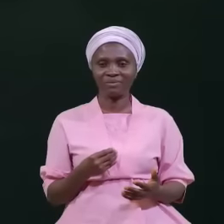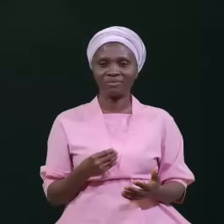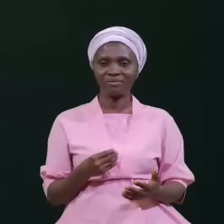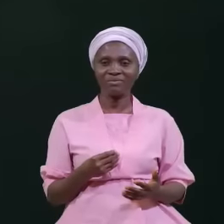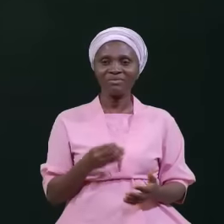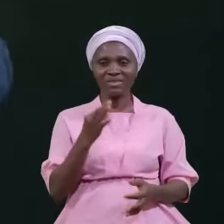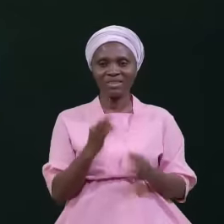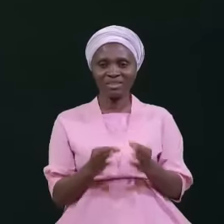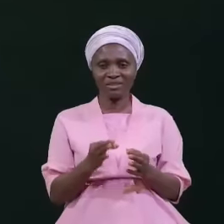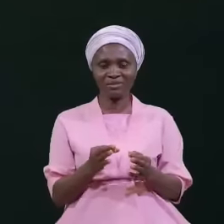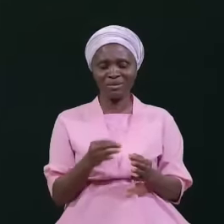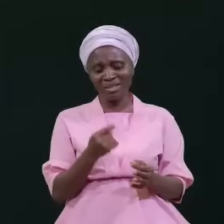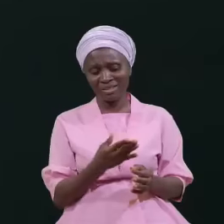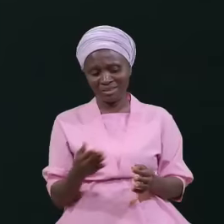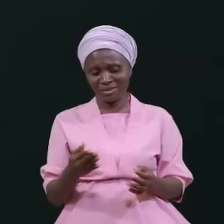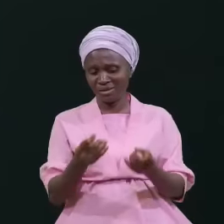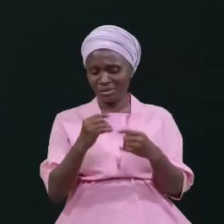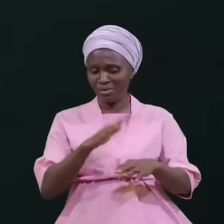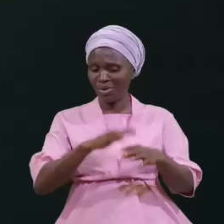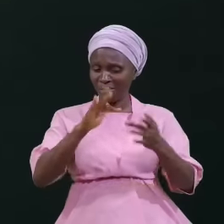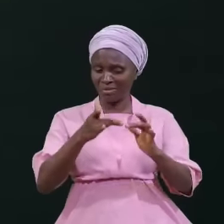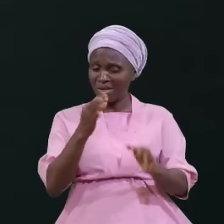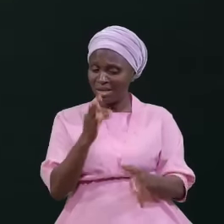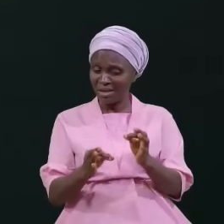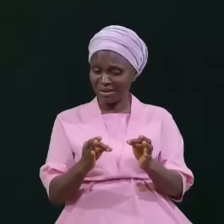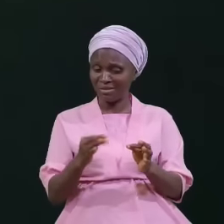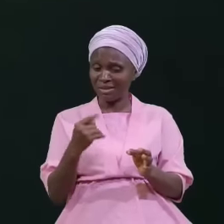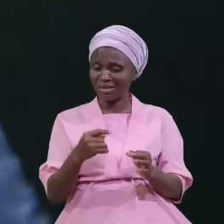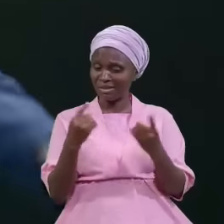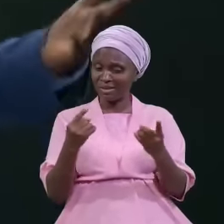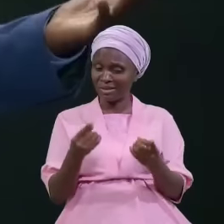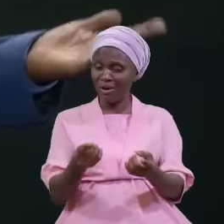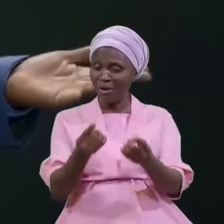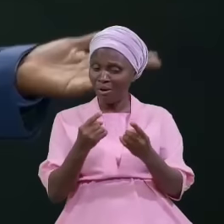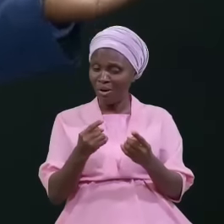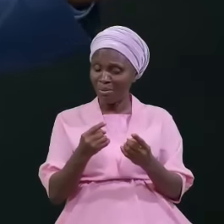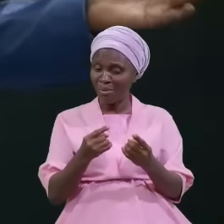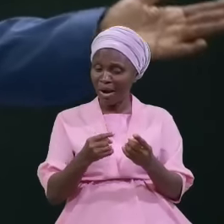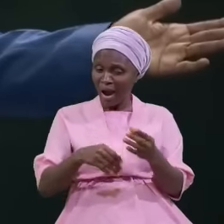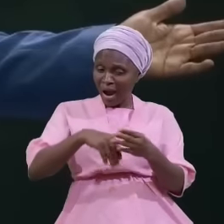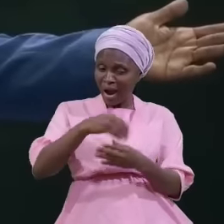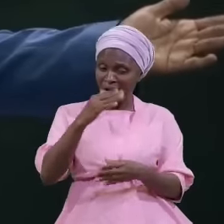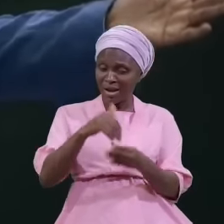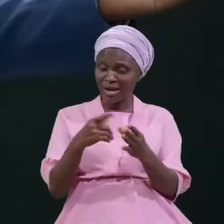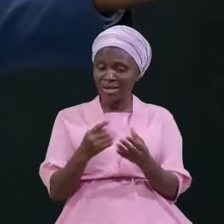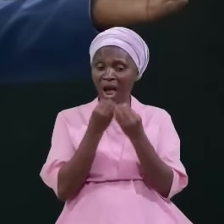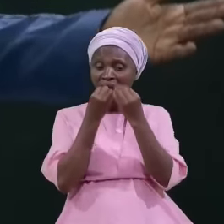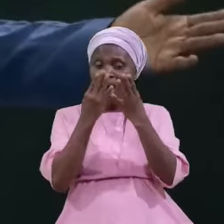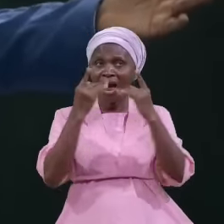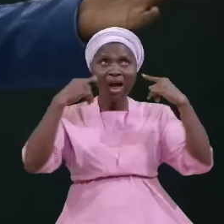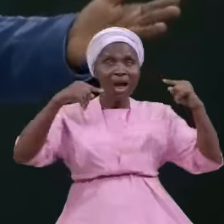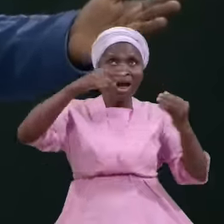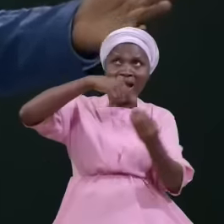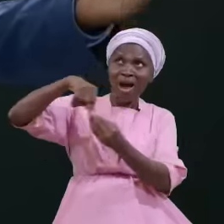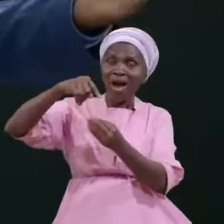online, if the things come in the newspaper, and they have written that so and so of such